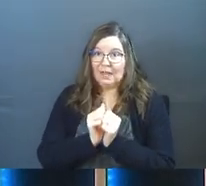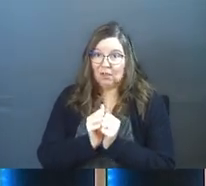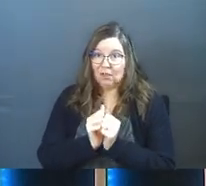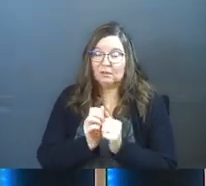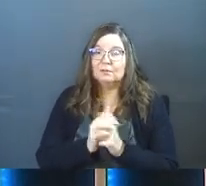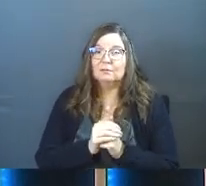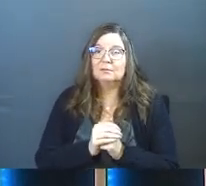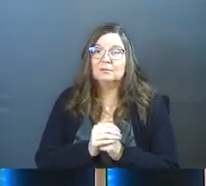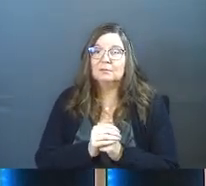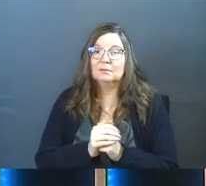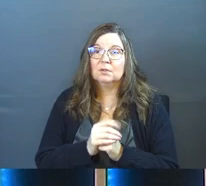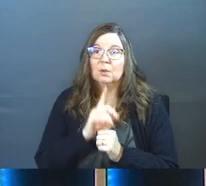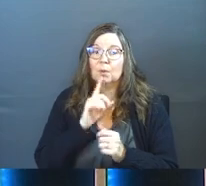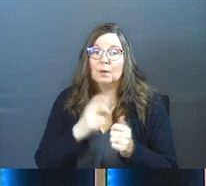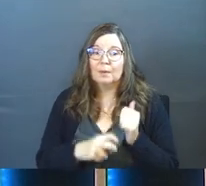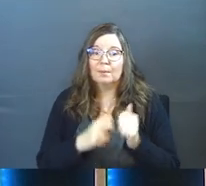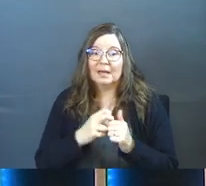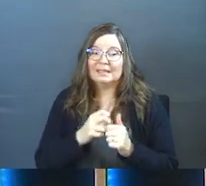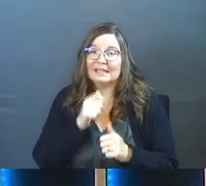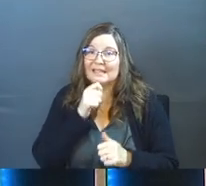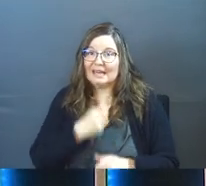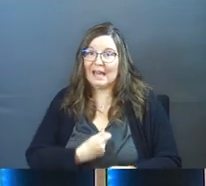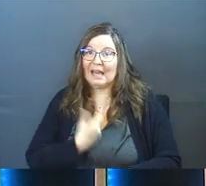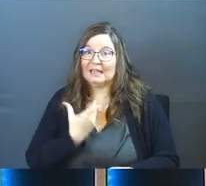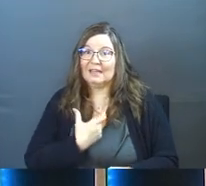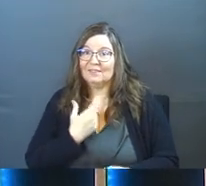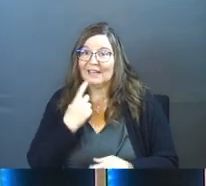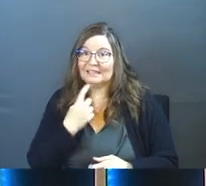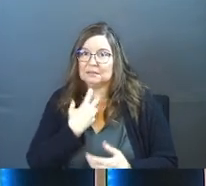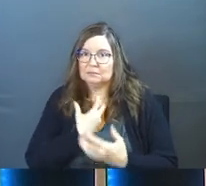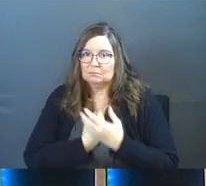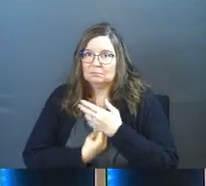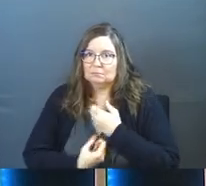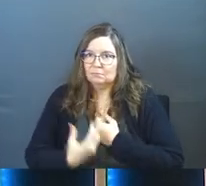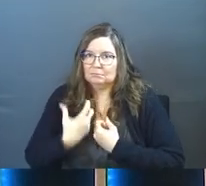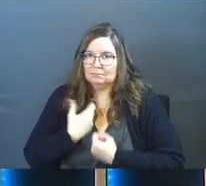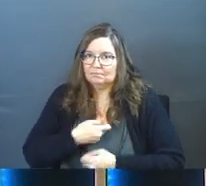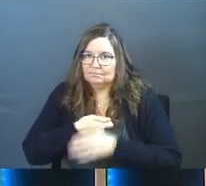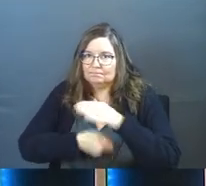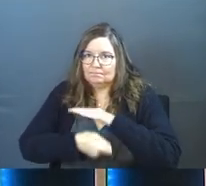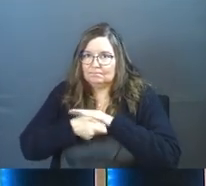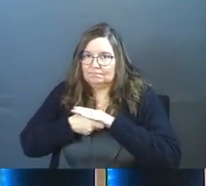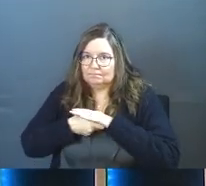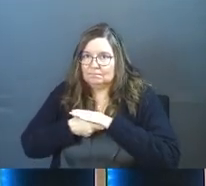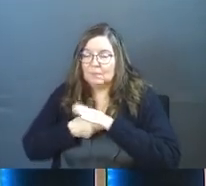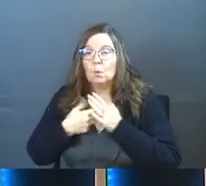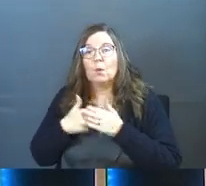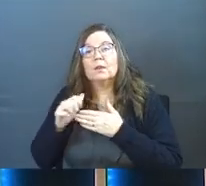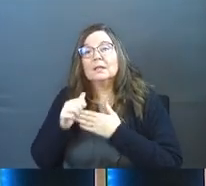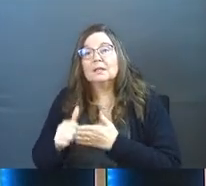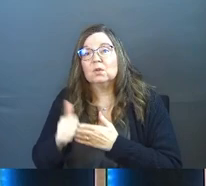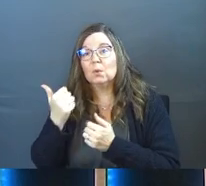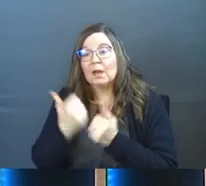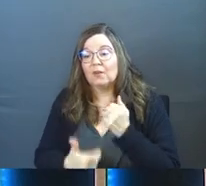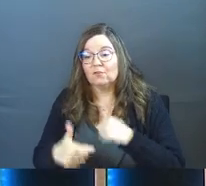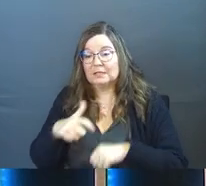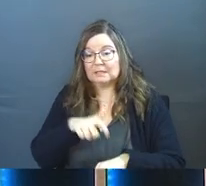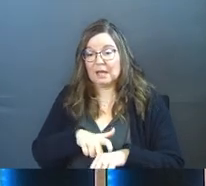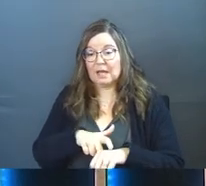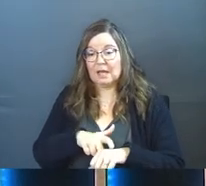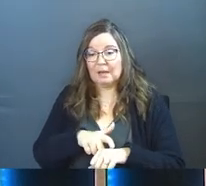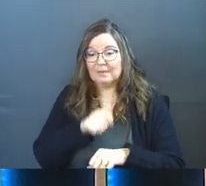The real problem is unconfessed sin in my marriage. Because what does that lead to every single